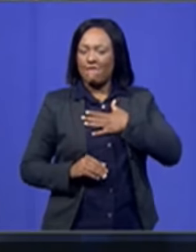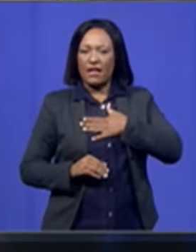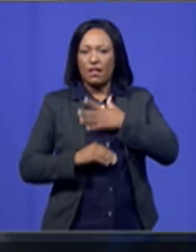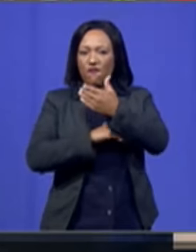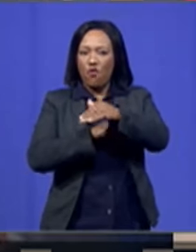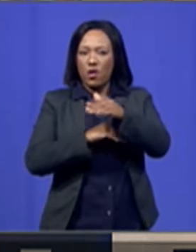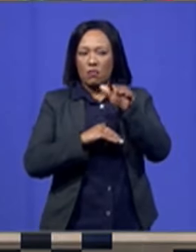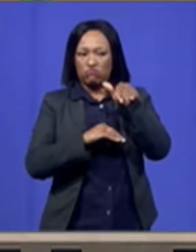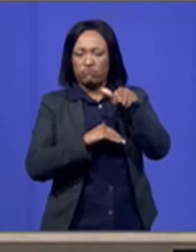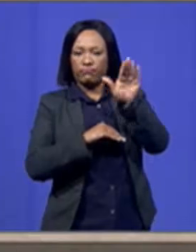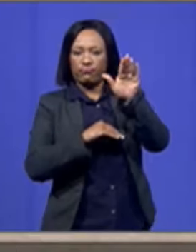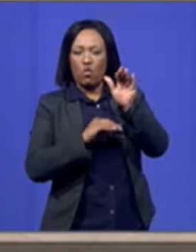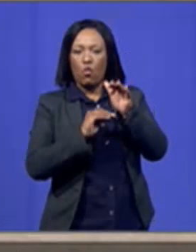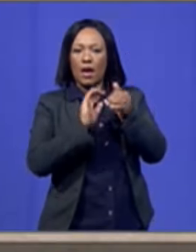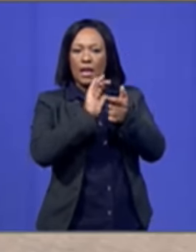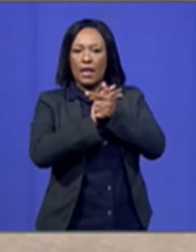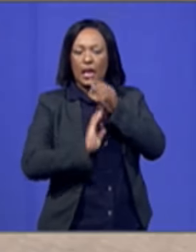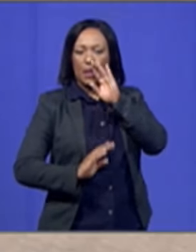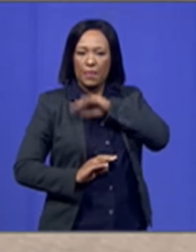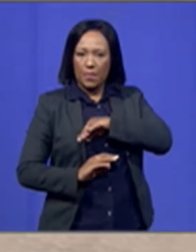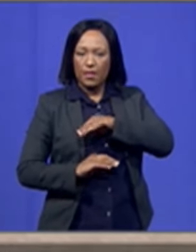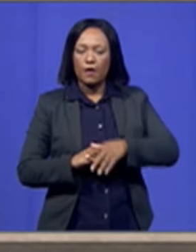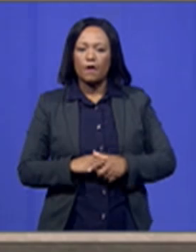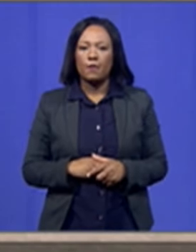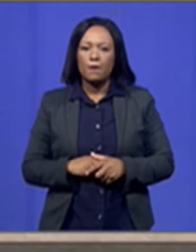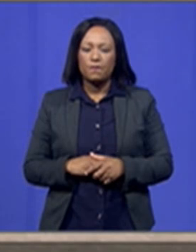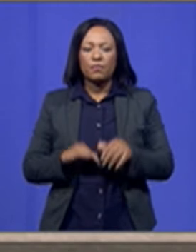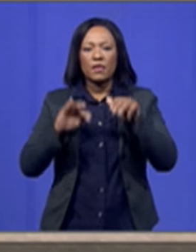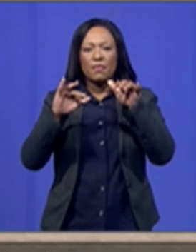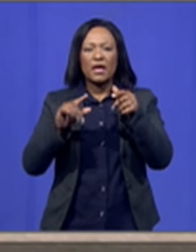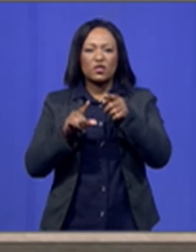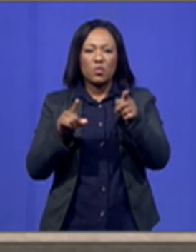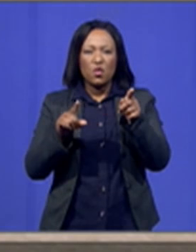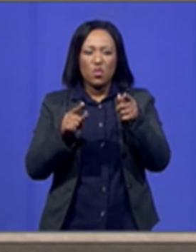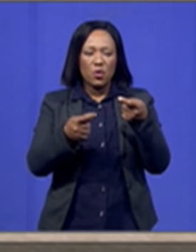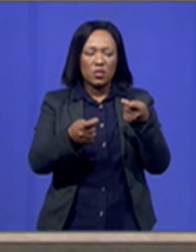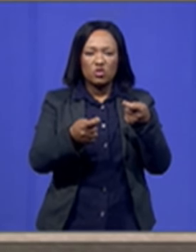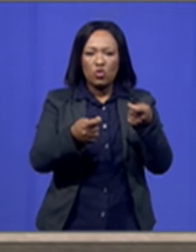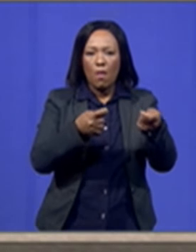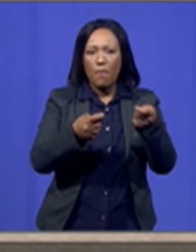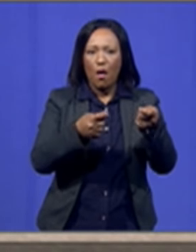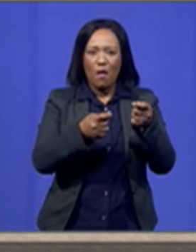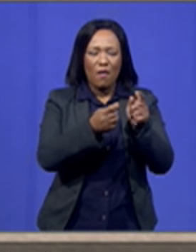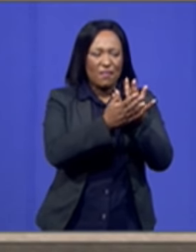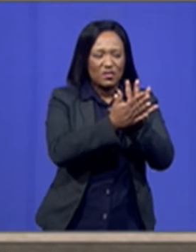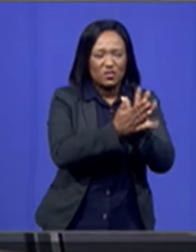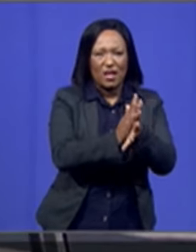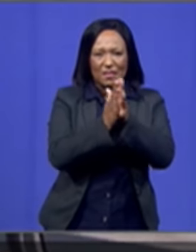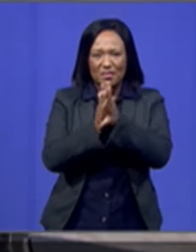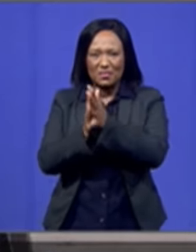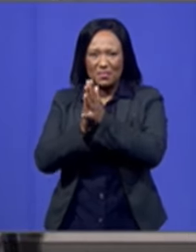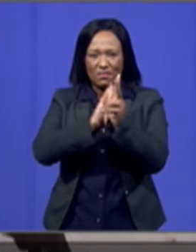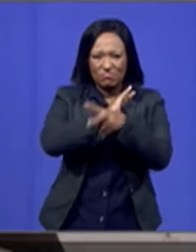molaong. Bothata ba batho ba ntseng ba tshwatla dishopo ba nka poho ba senya ka nnete ha e tsamaelane le